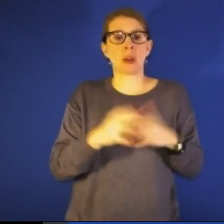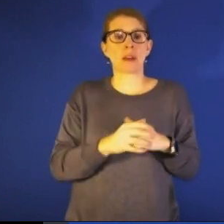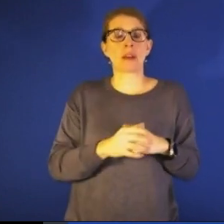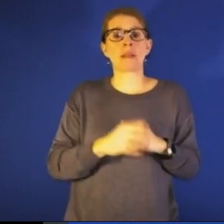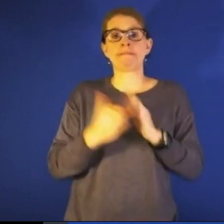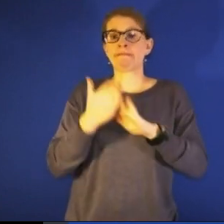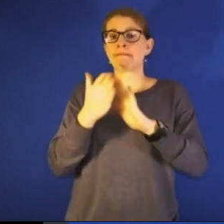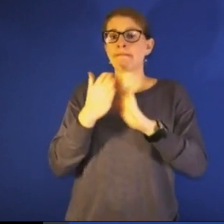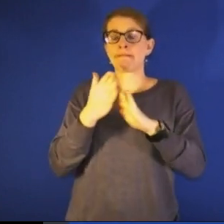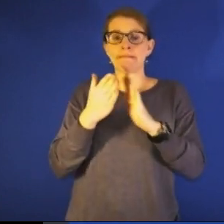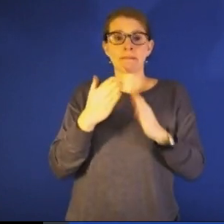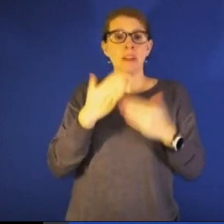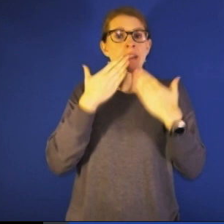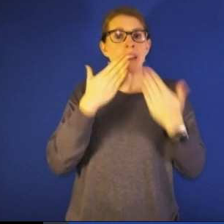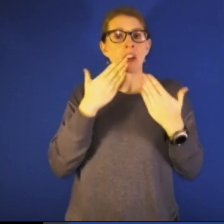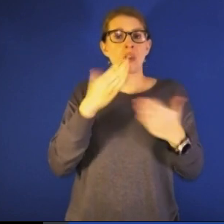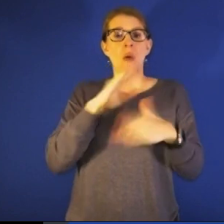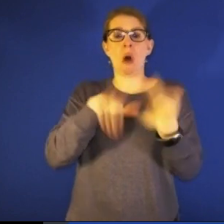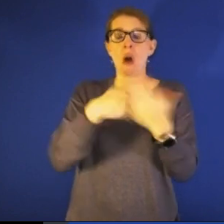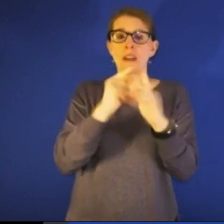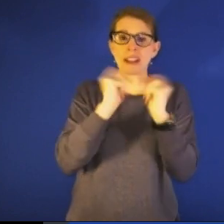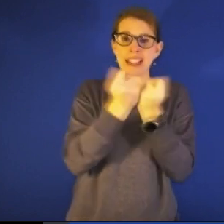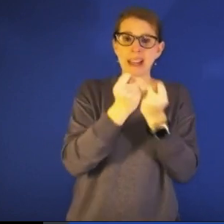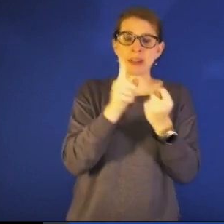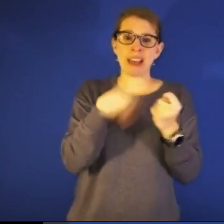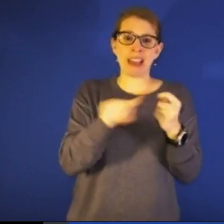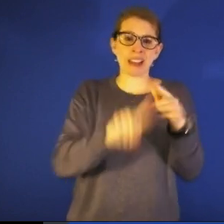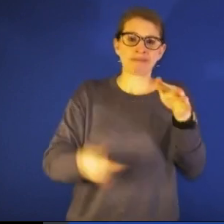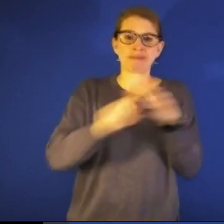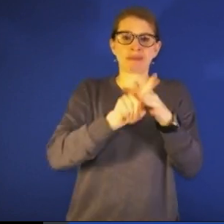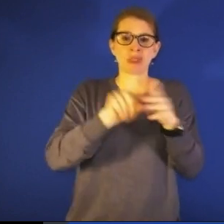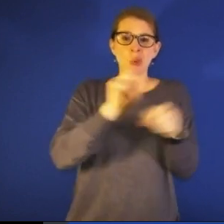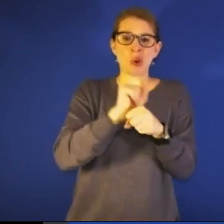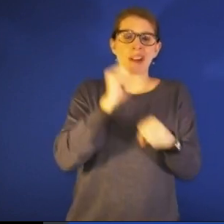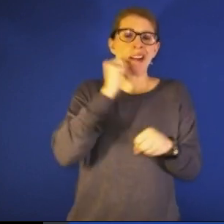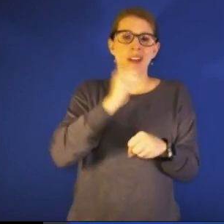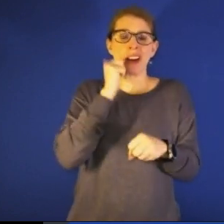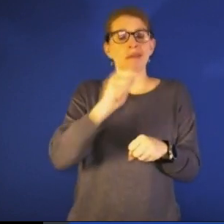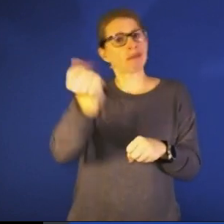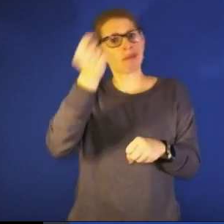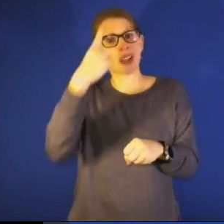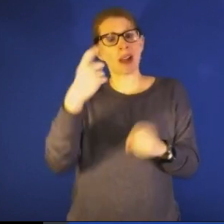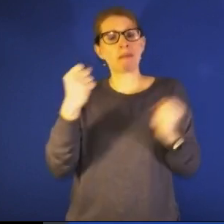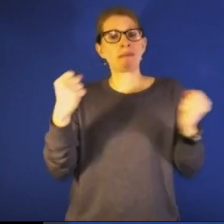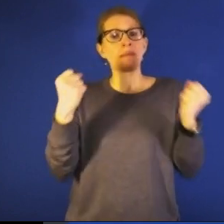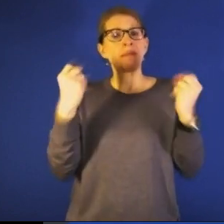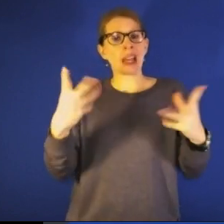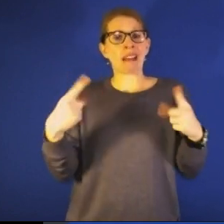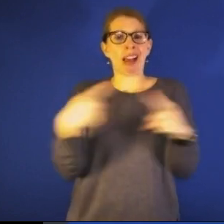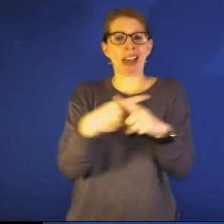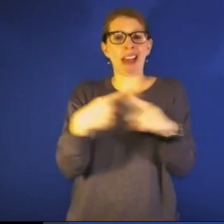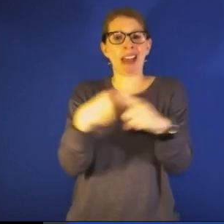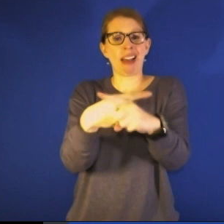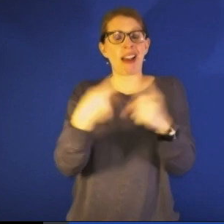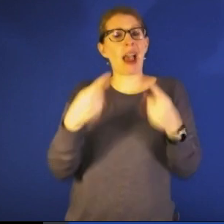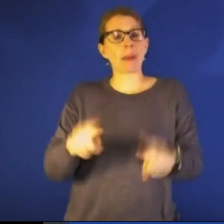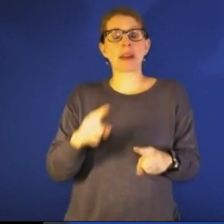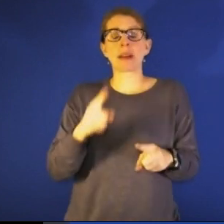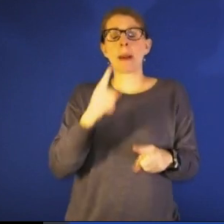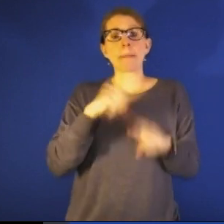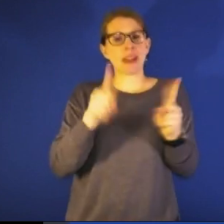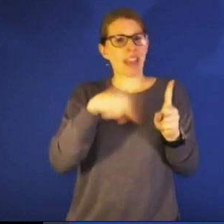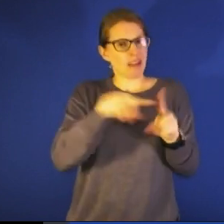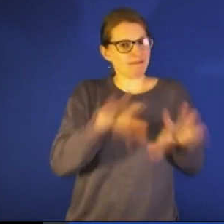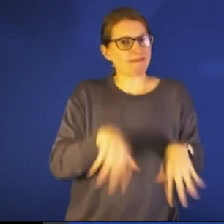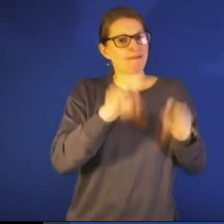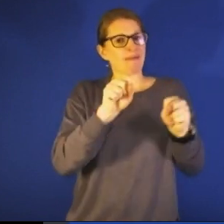shout out to all our teams that are showing up every day, despite all the adversity, and they're doing excellent work. So thank you for the